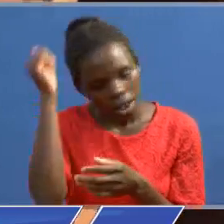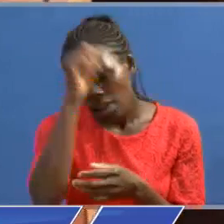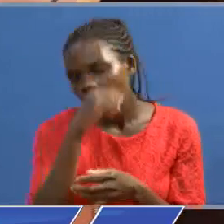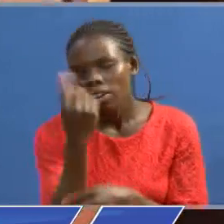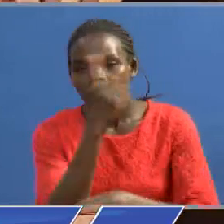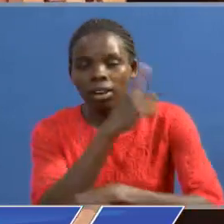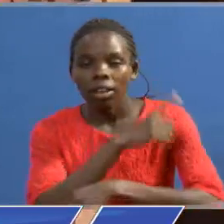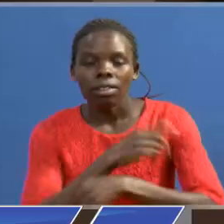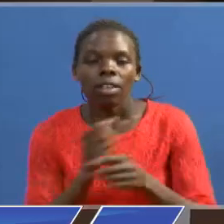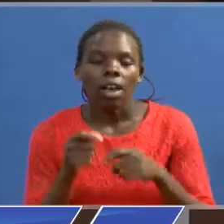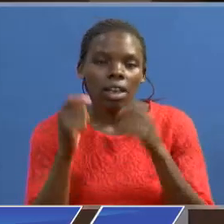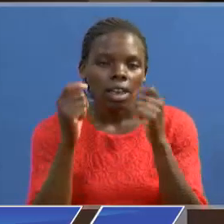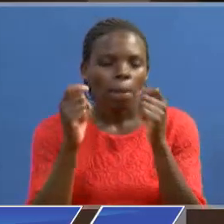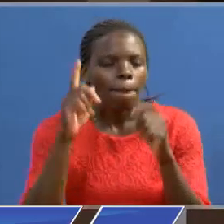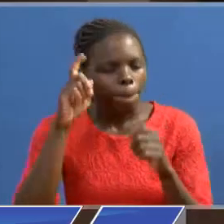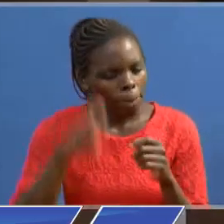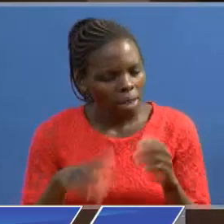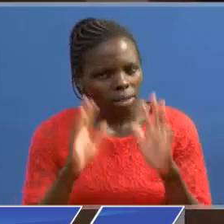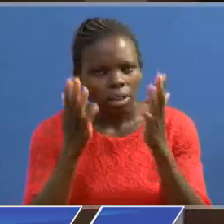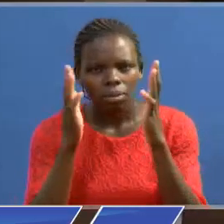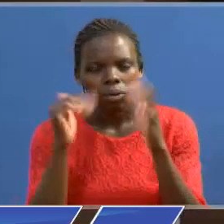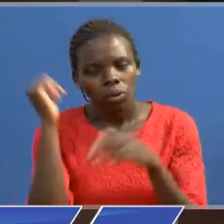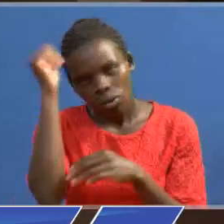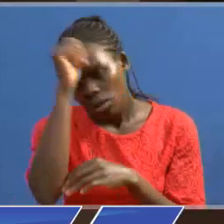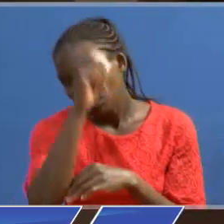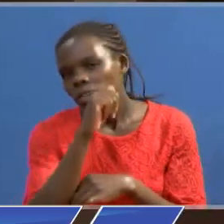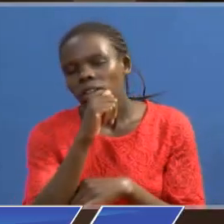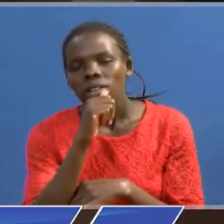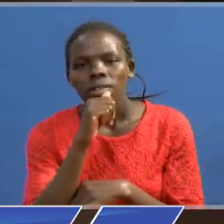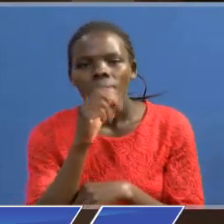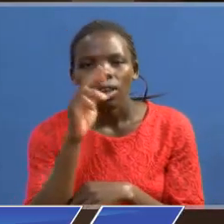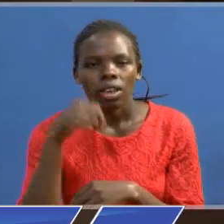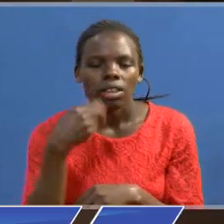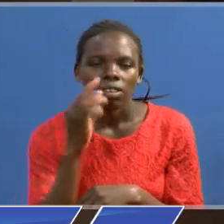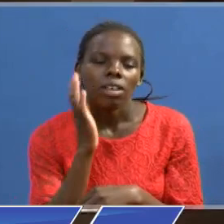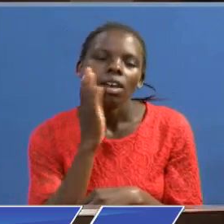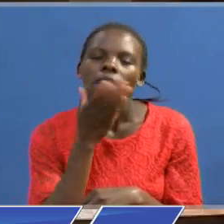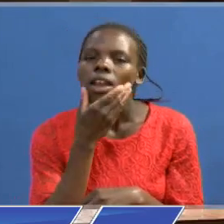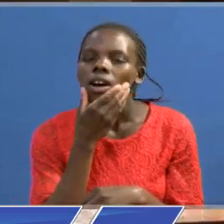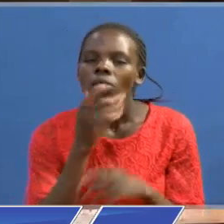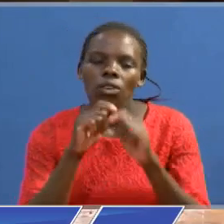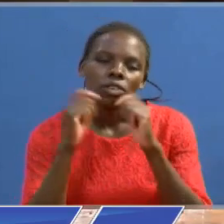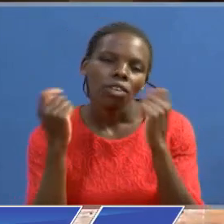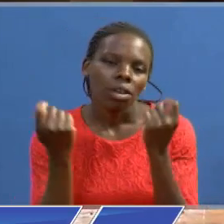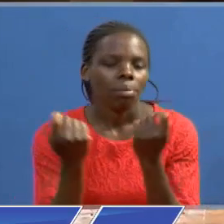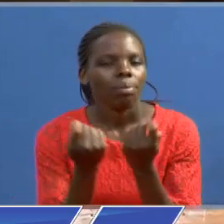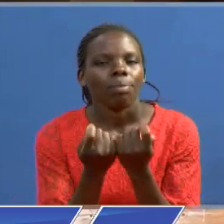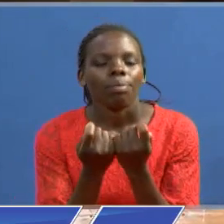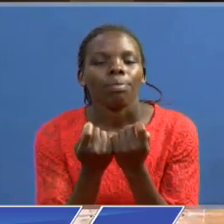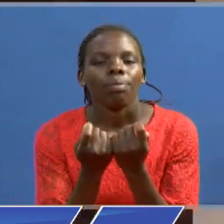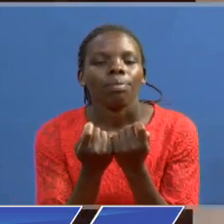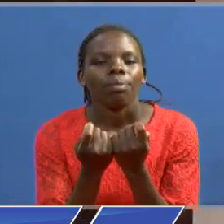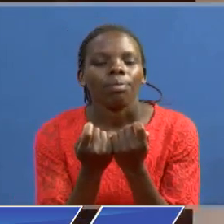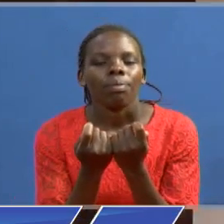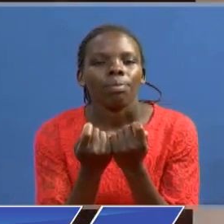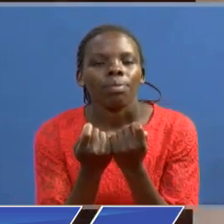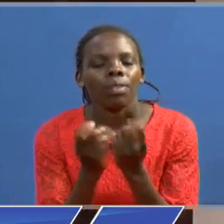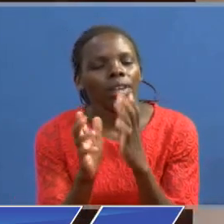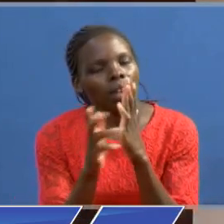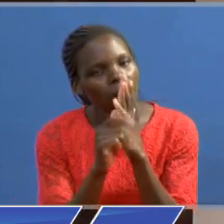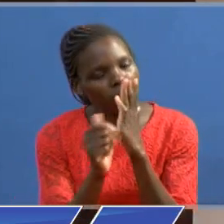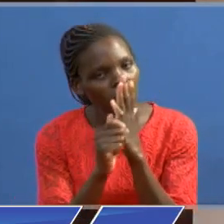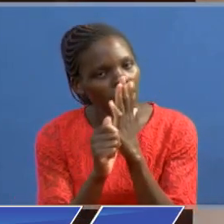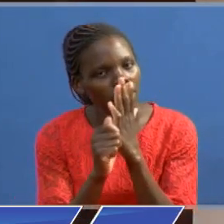is a gift and should be celebrated by African despite age, color or tribe. And it's quite an